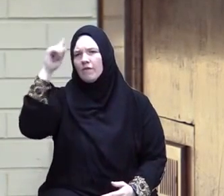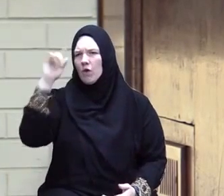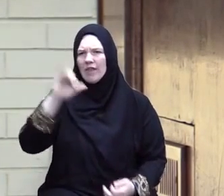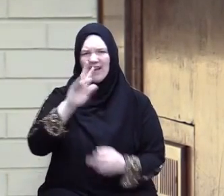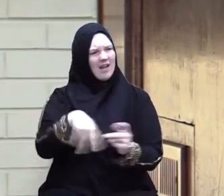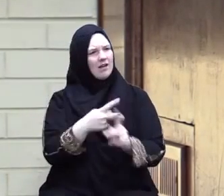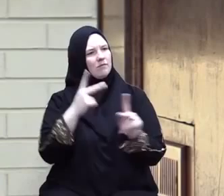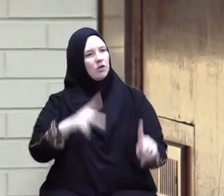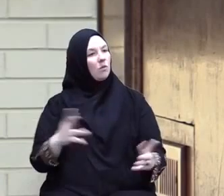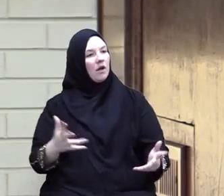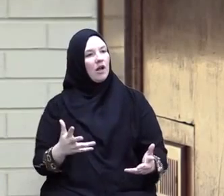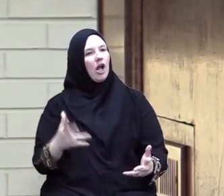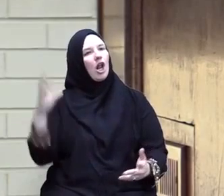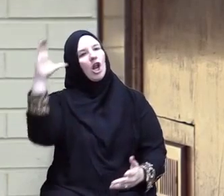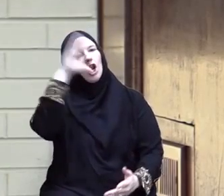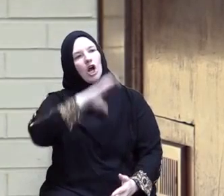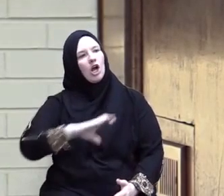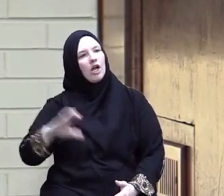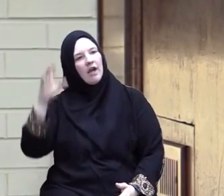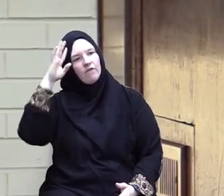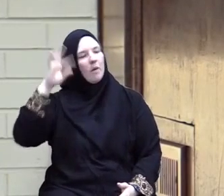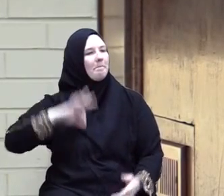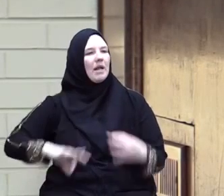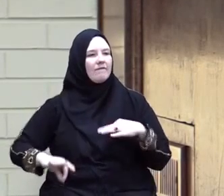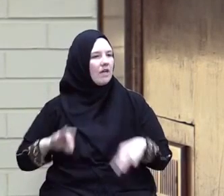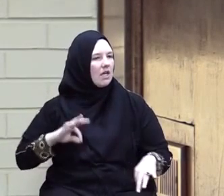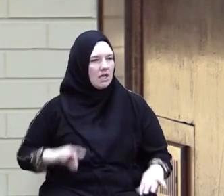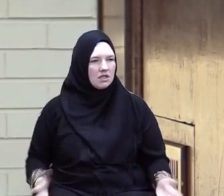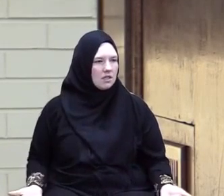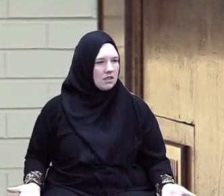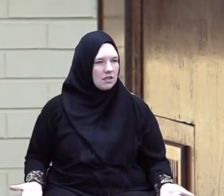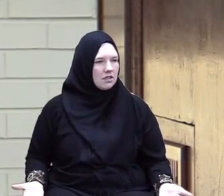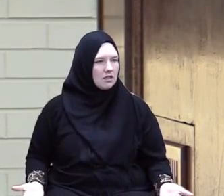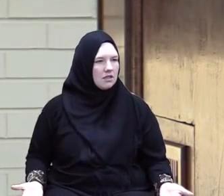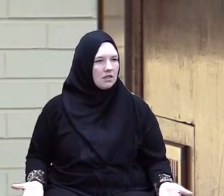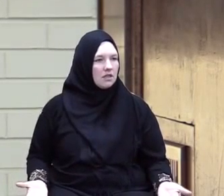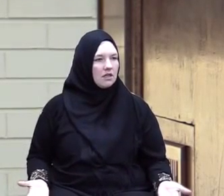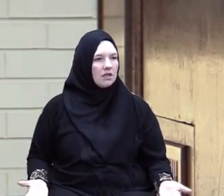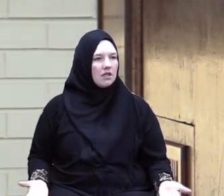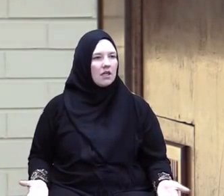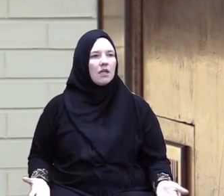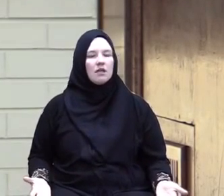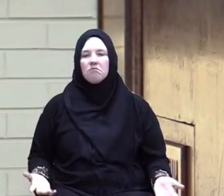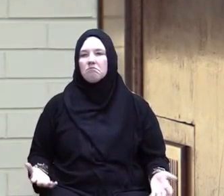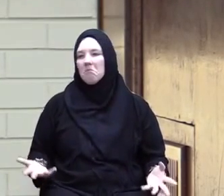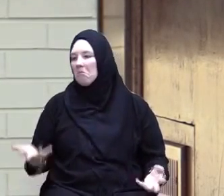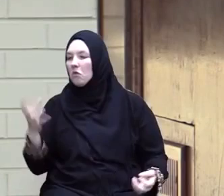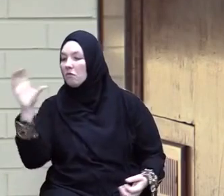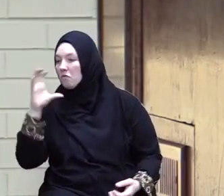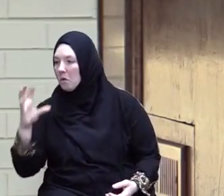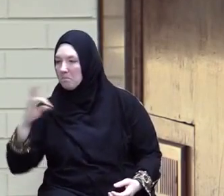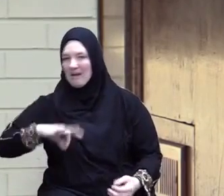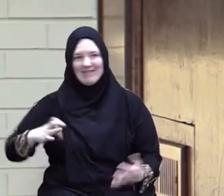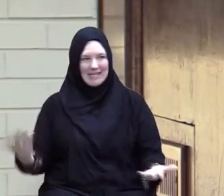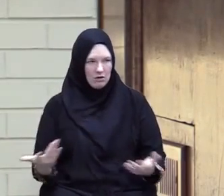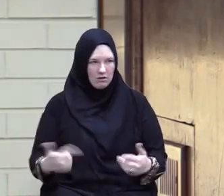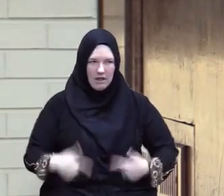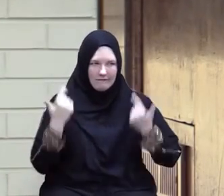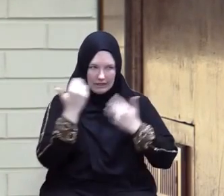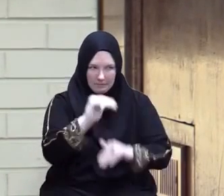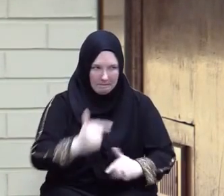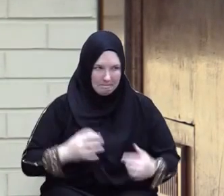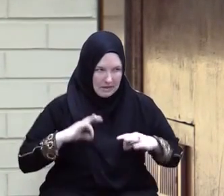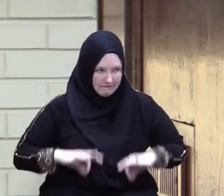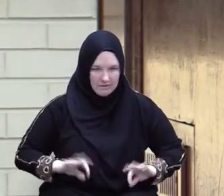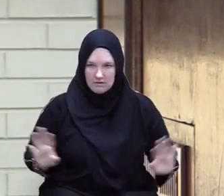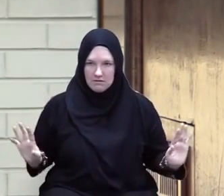looking for benefits wherever they are. Perceived benefits, not real benefits. When you limit your benefit